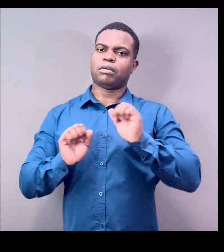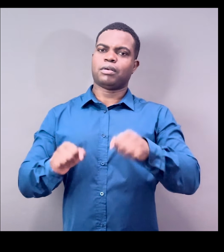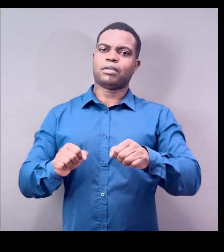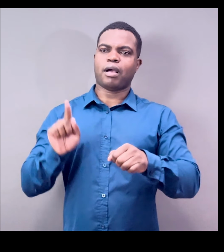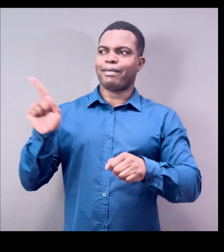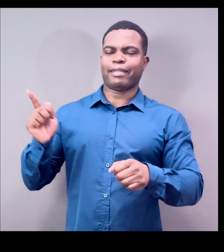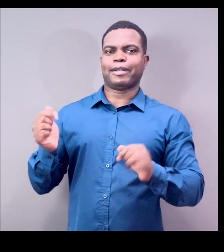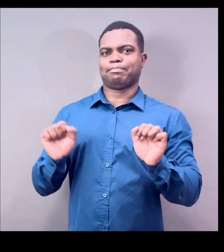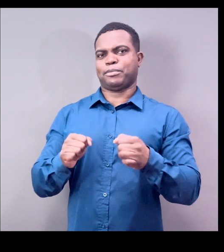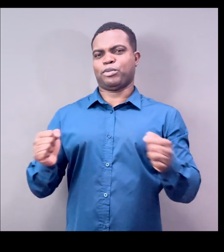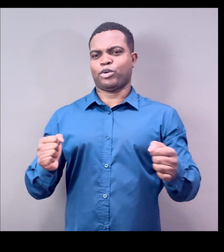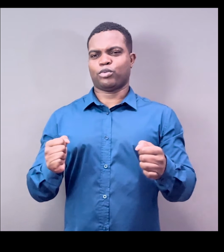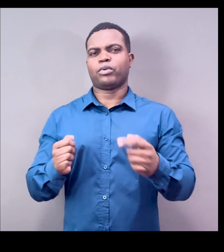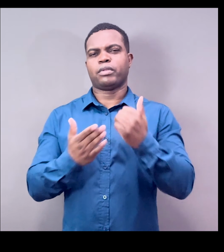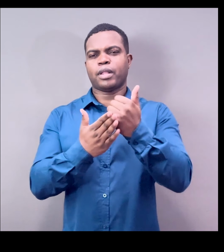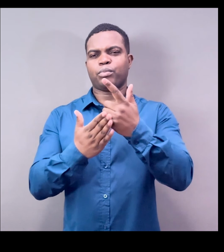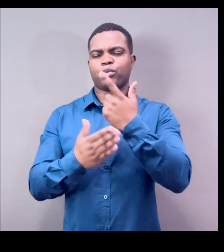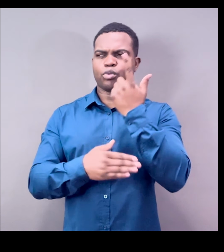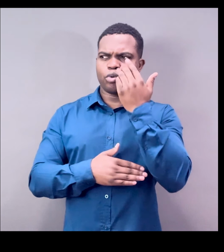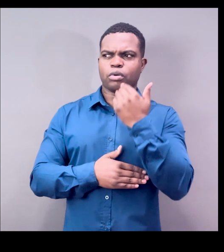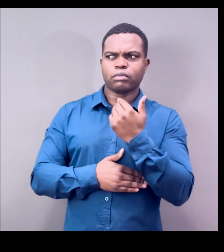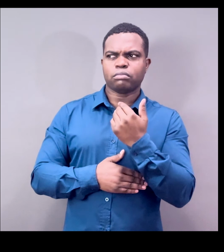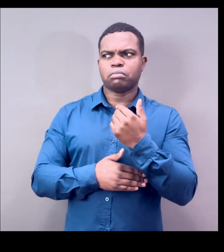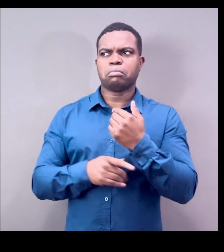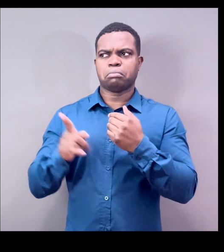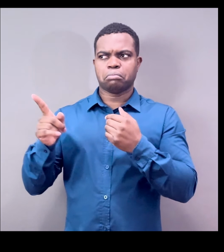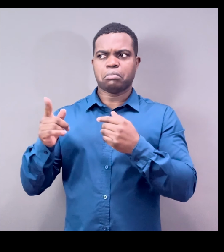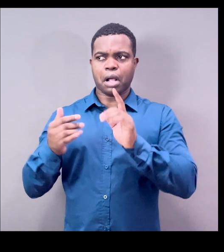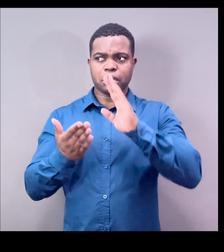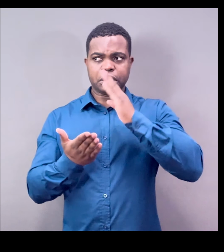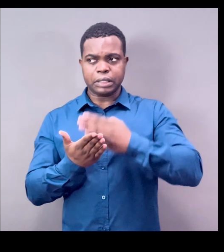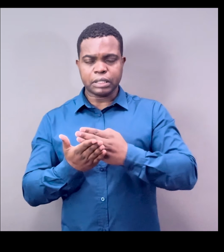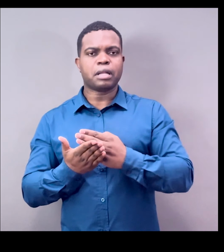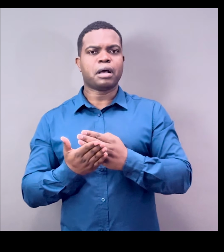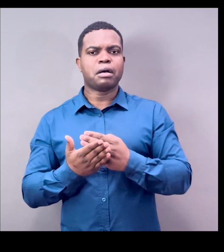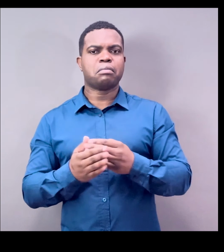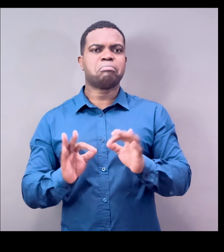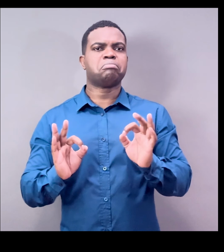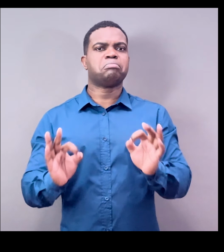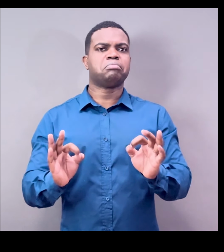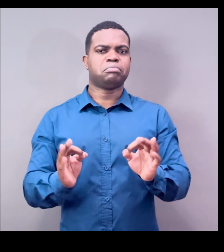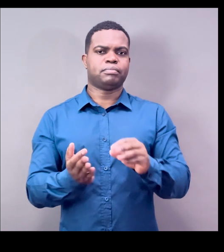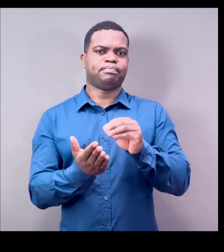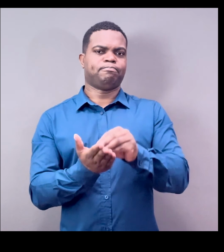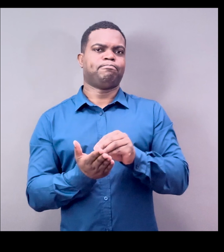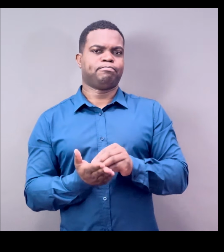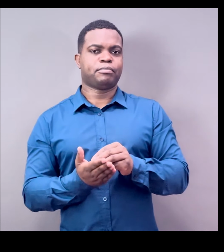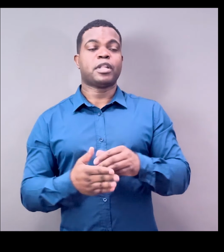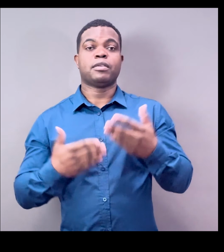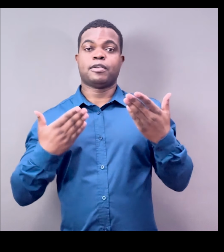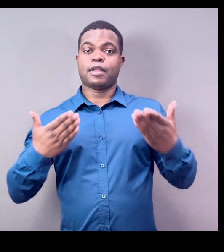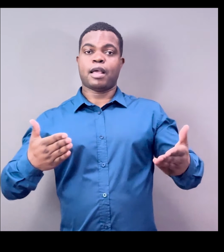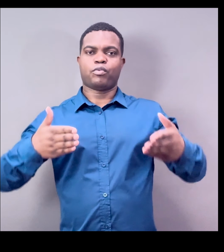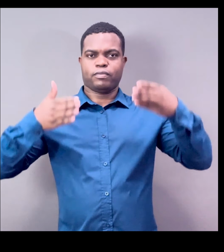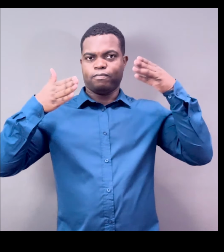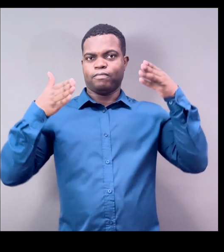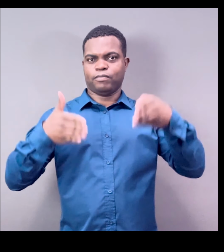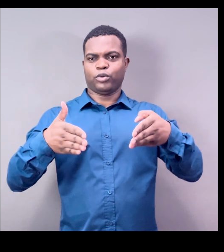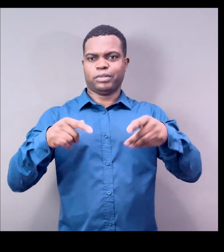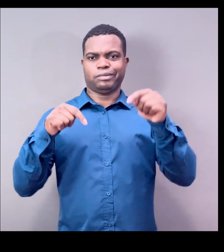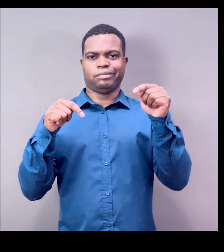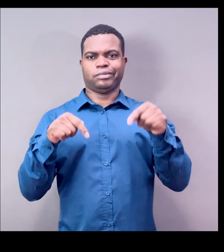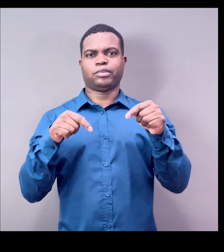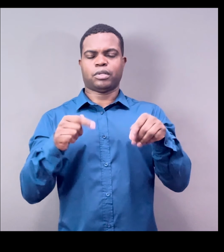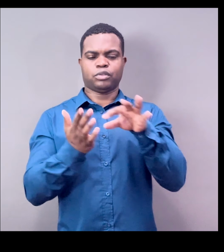you to categorize stakeholders as high or low in terms of influence. Let's look at